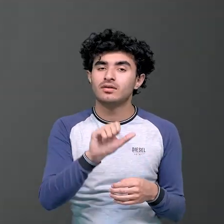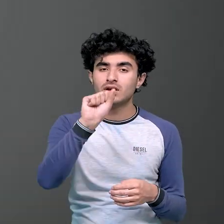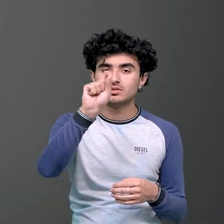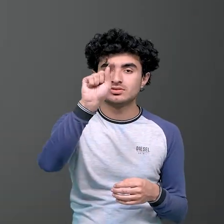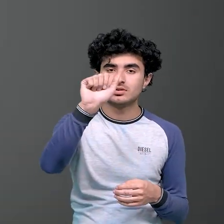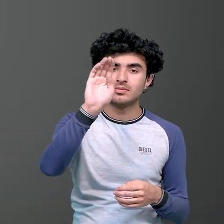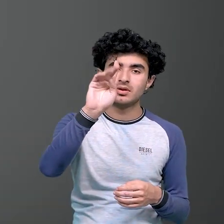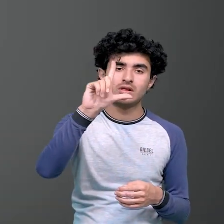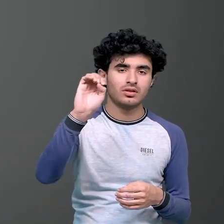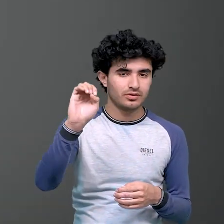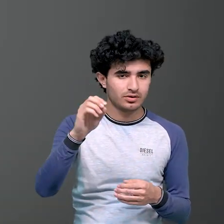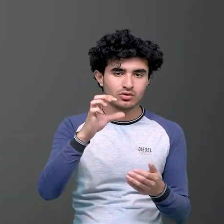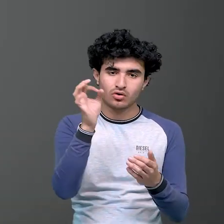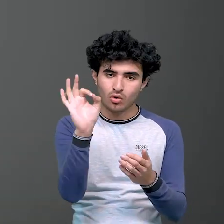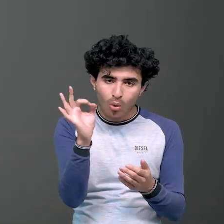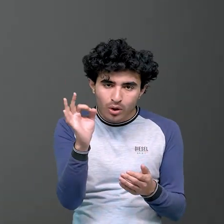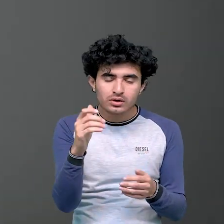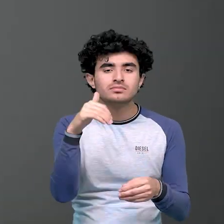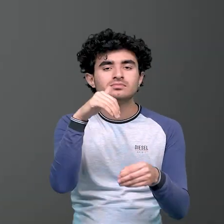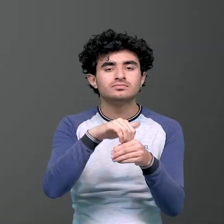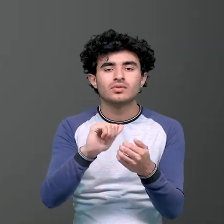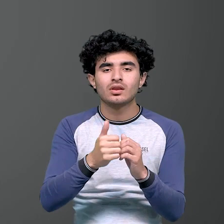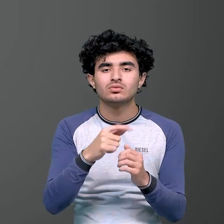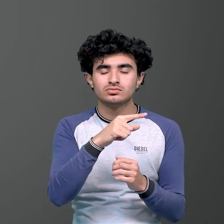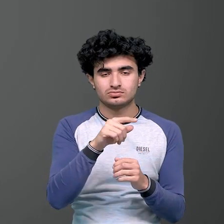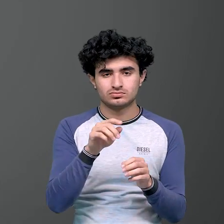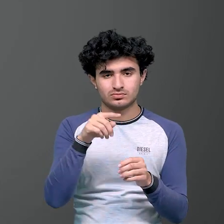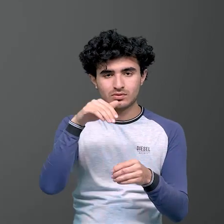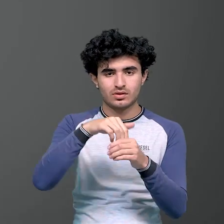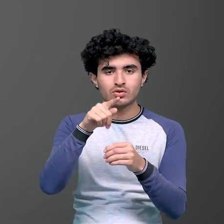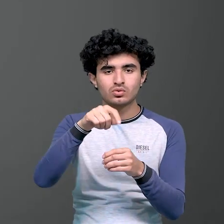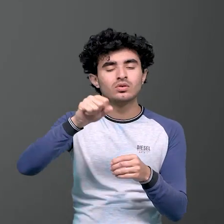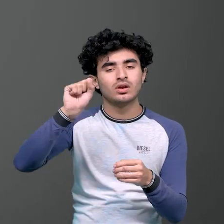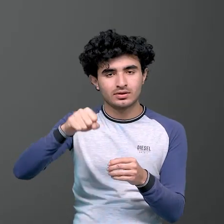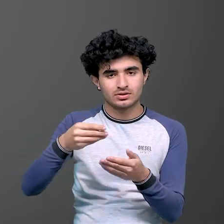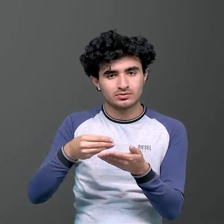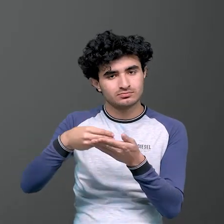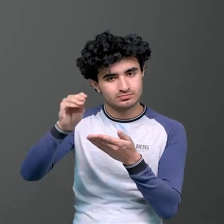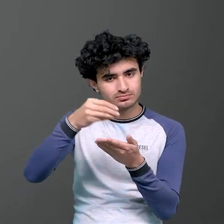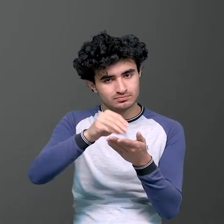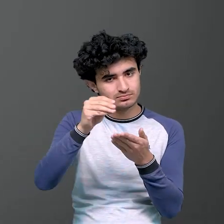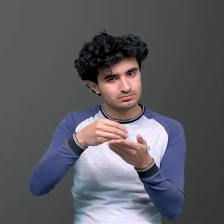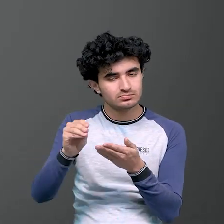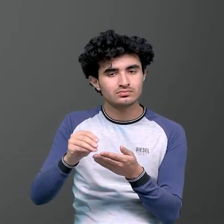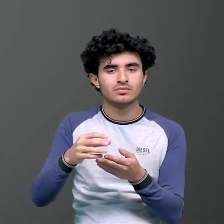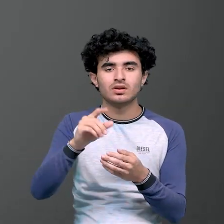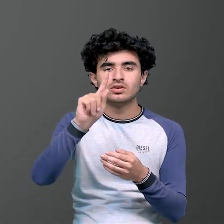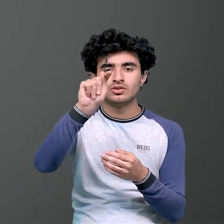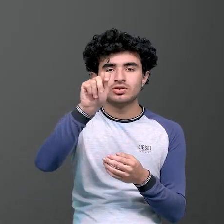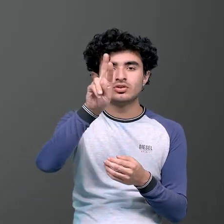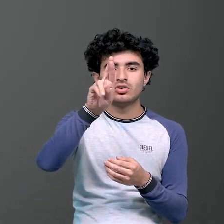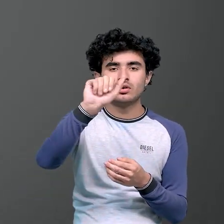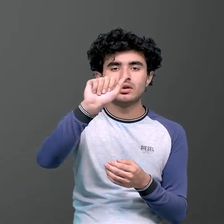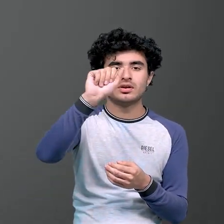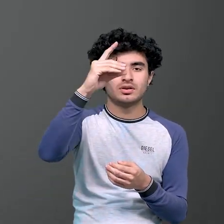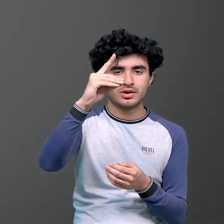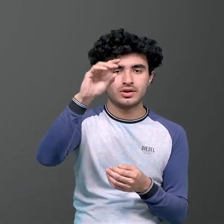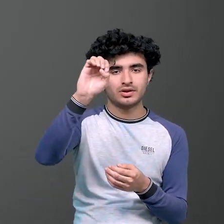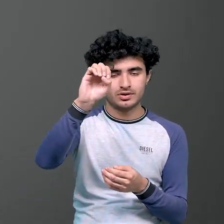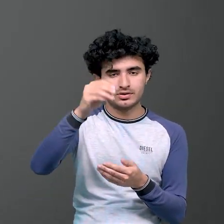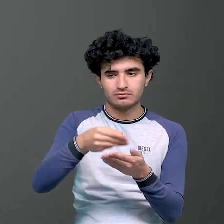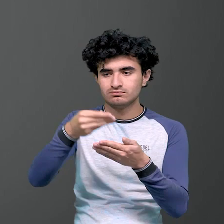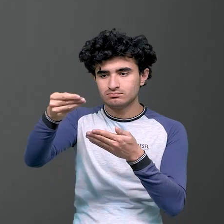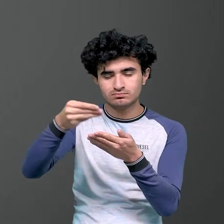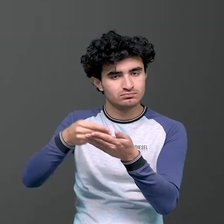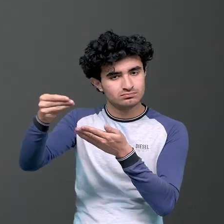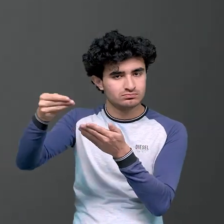stable coins that help you, you know, that preserve the value of cryptocurrencies, and you can trade cryptocurrencies using